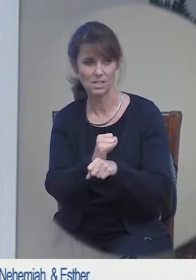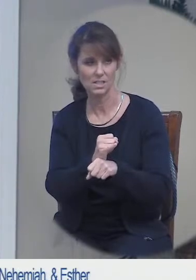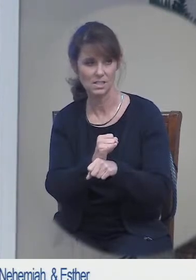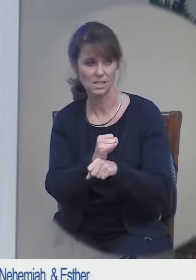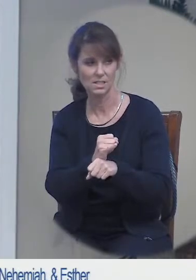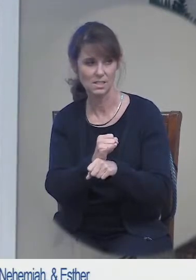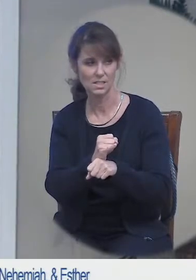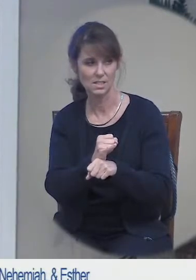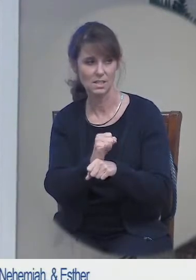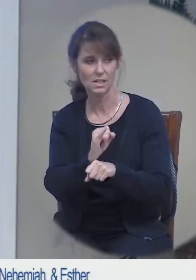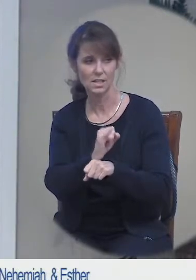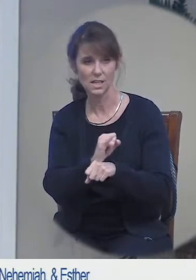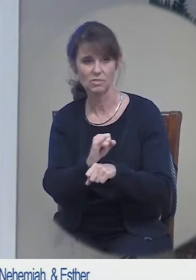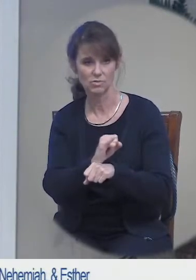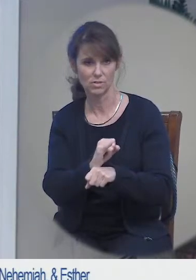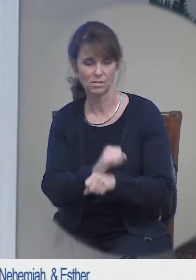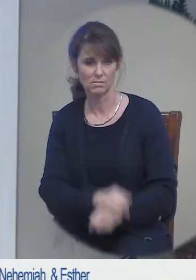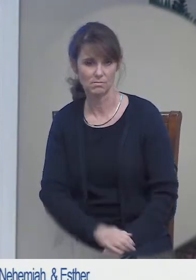is, what's wrong with that, though?